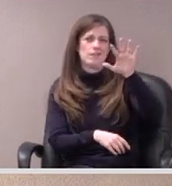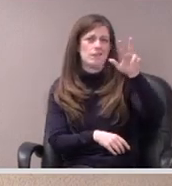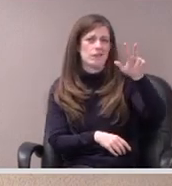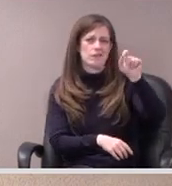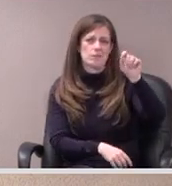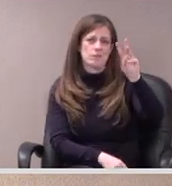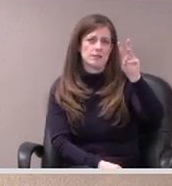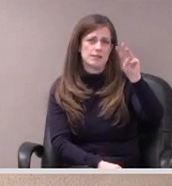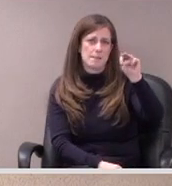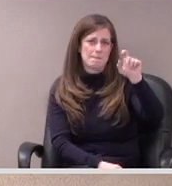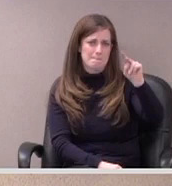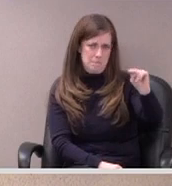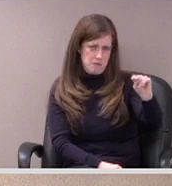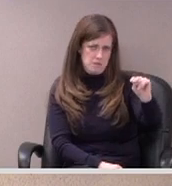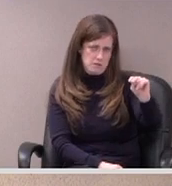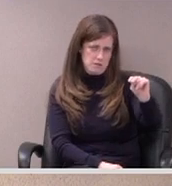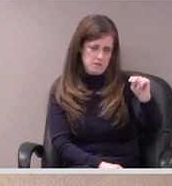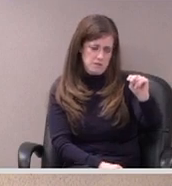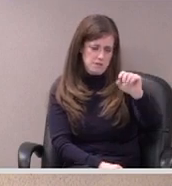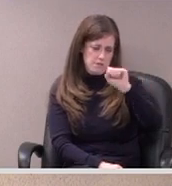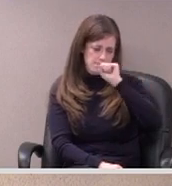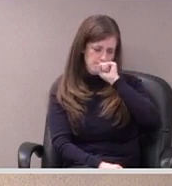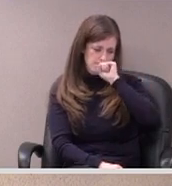$153.6 million.